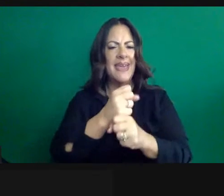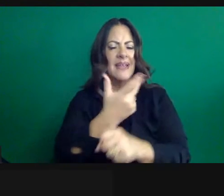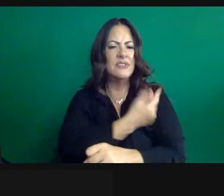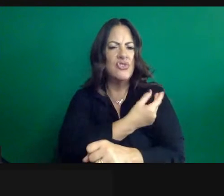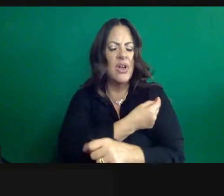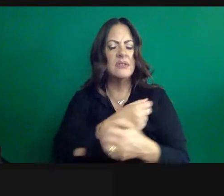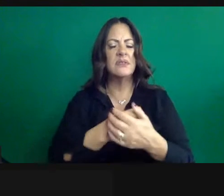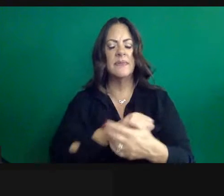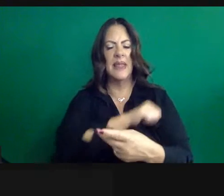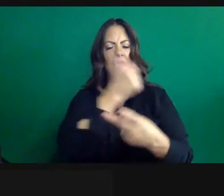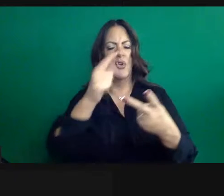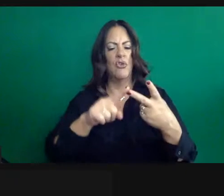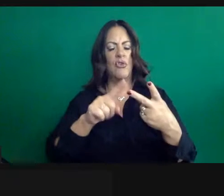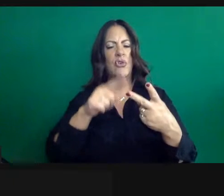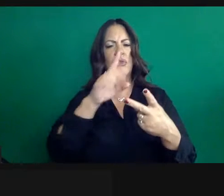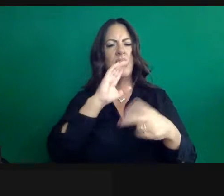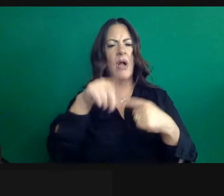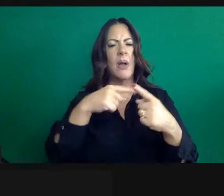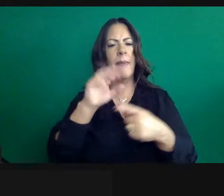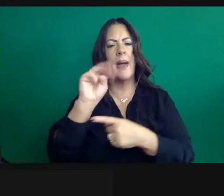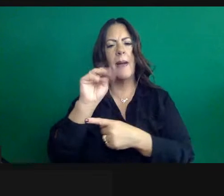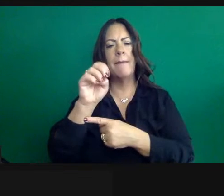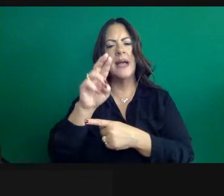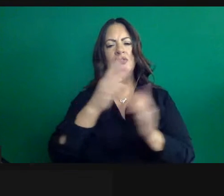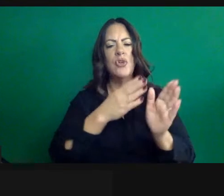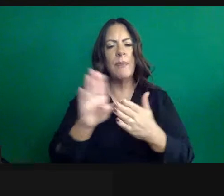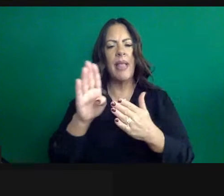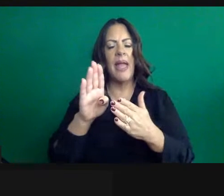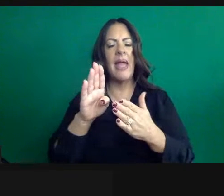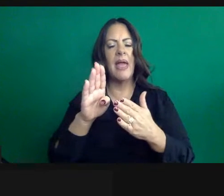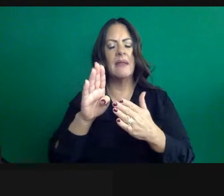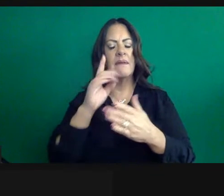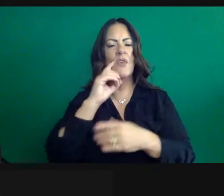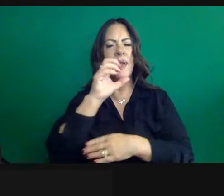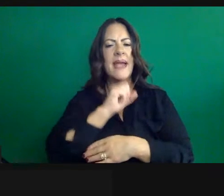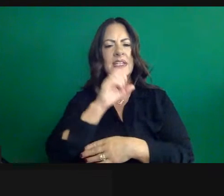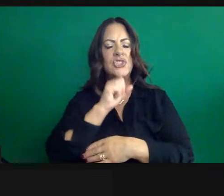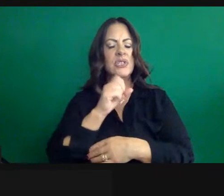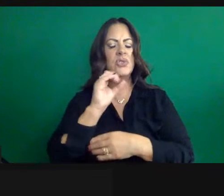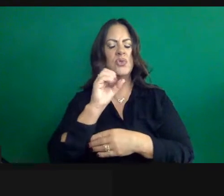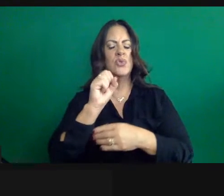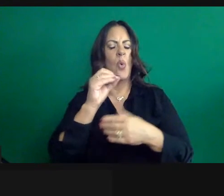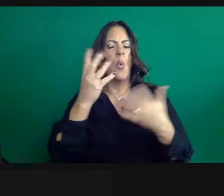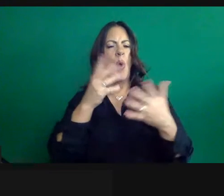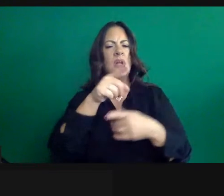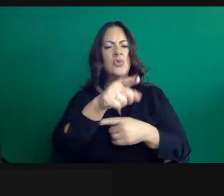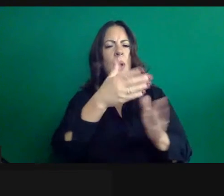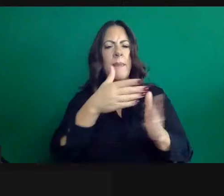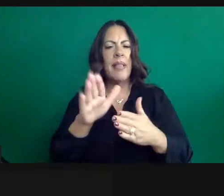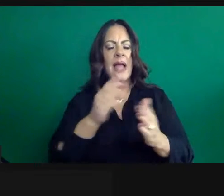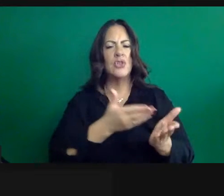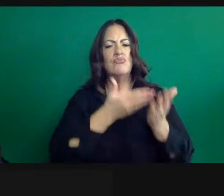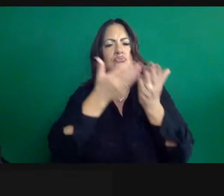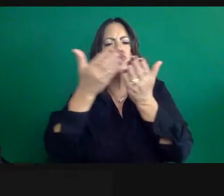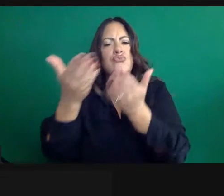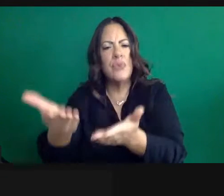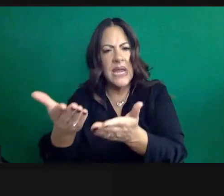aging, what is the plan to get vaccines into assisted living facilities who are having some